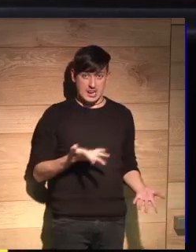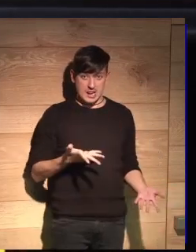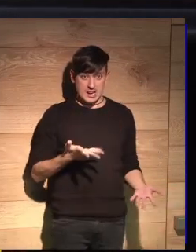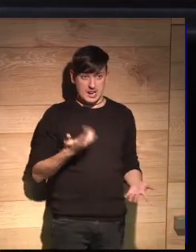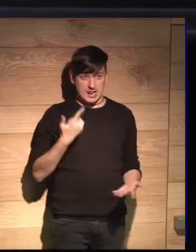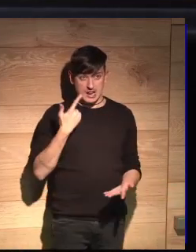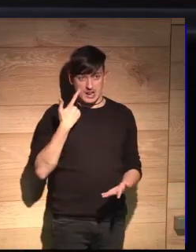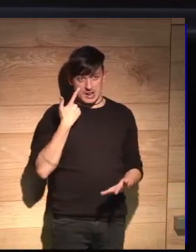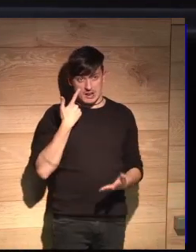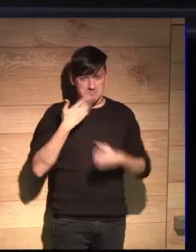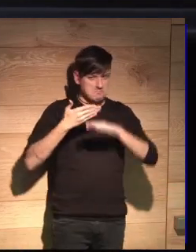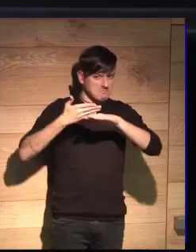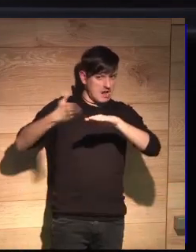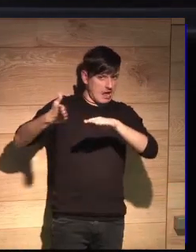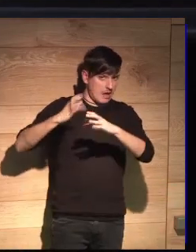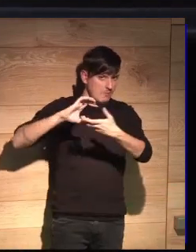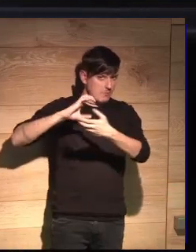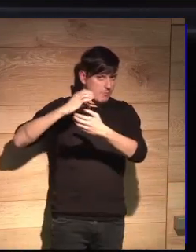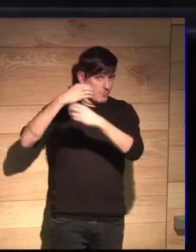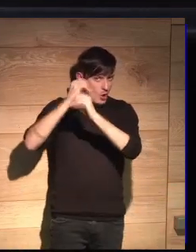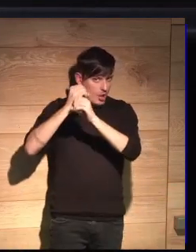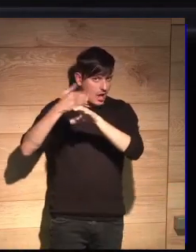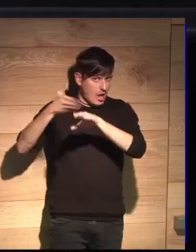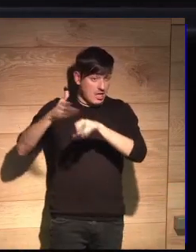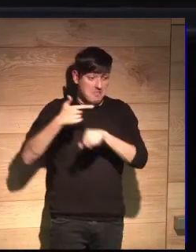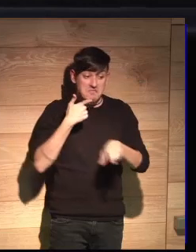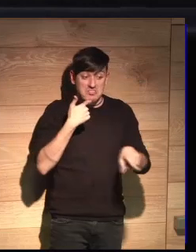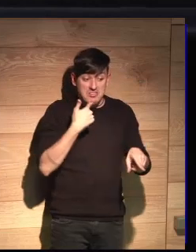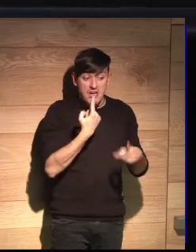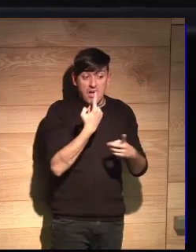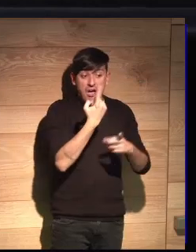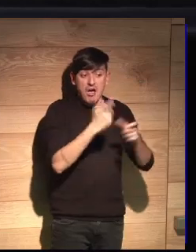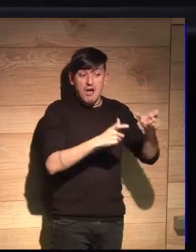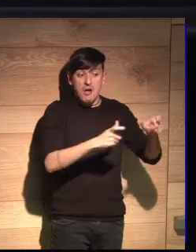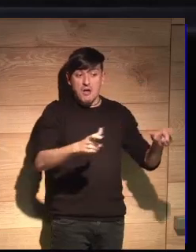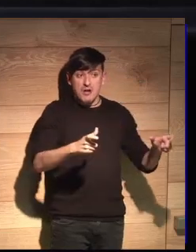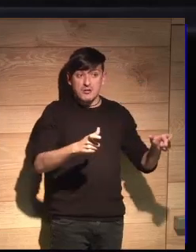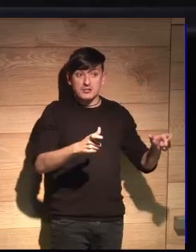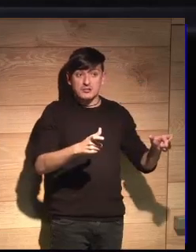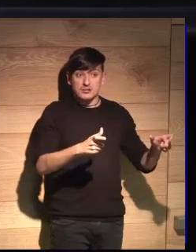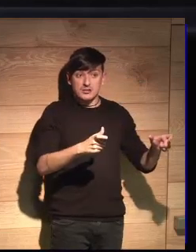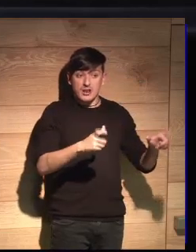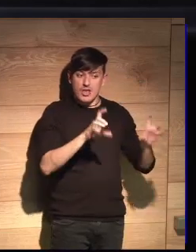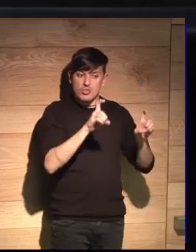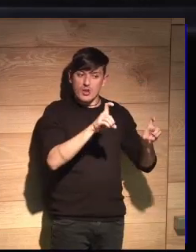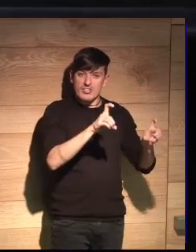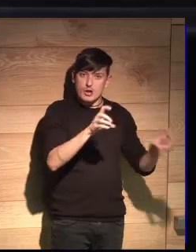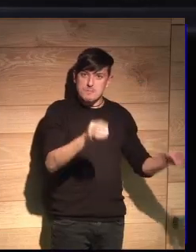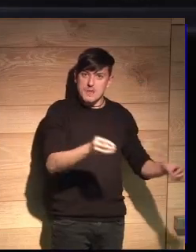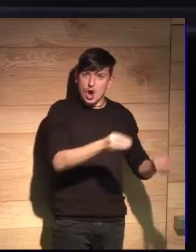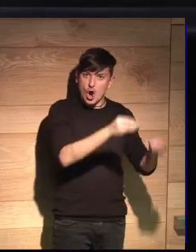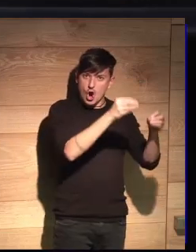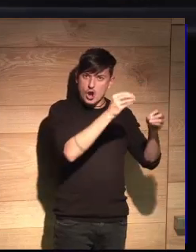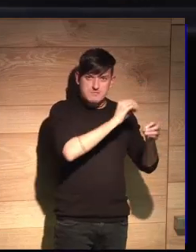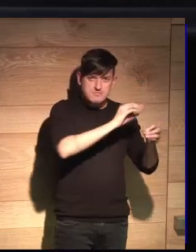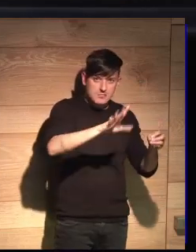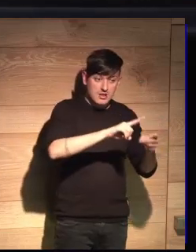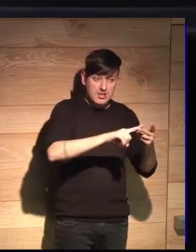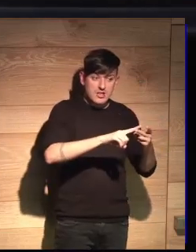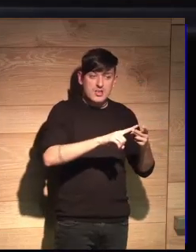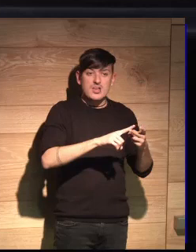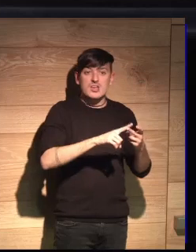But just think about it further to biology. Imagine they would say that there will be some individuals that will get a better